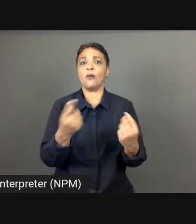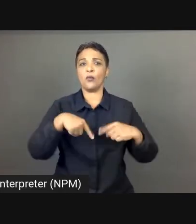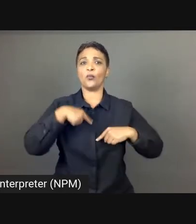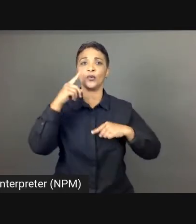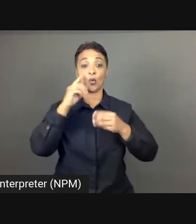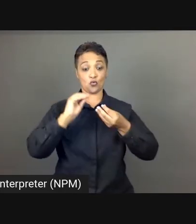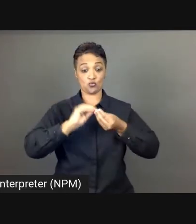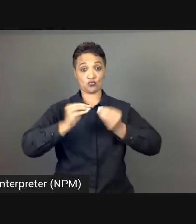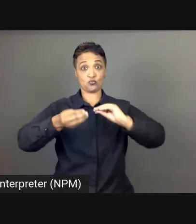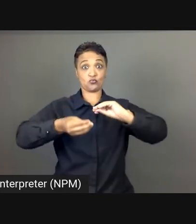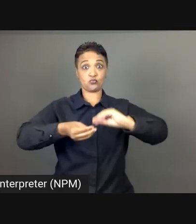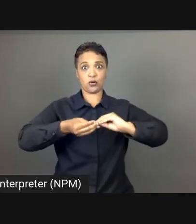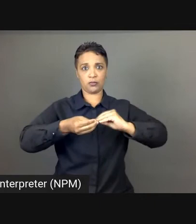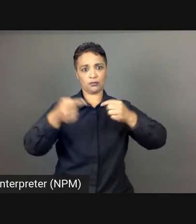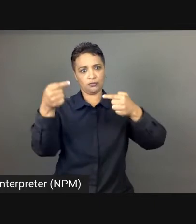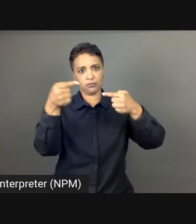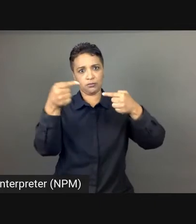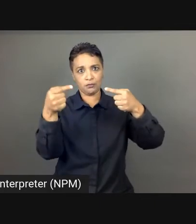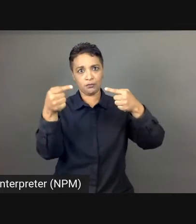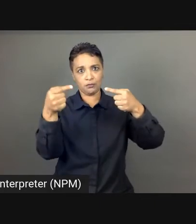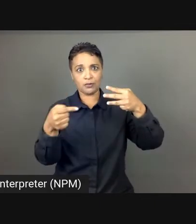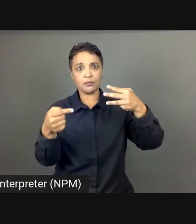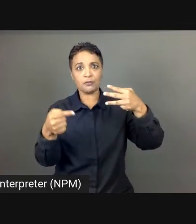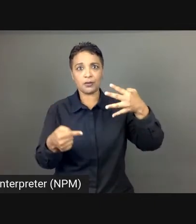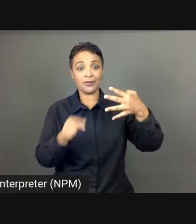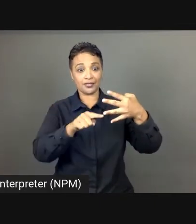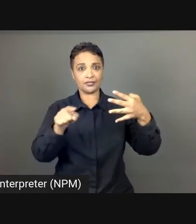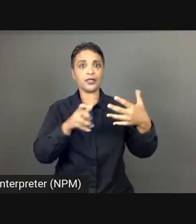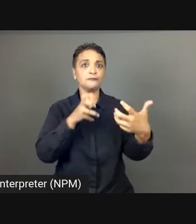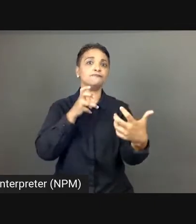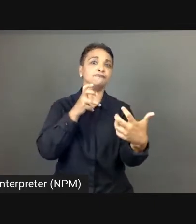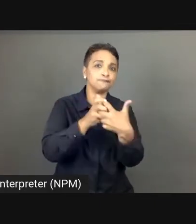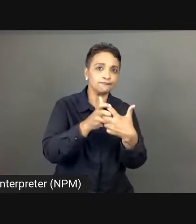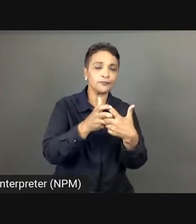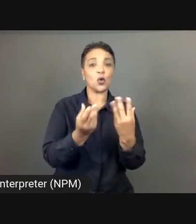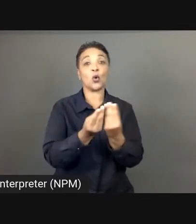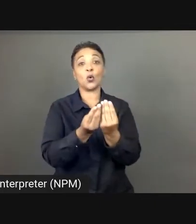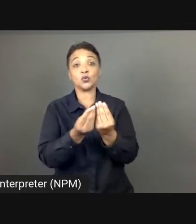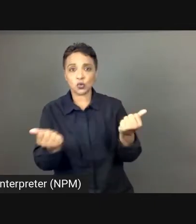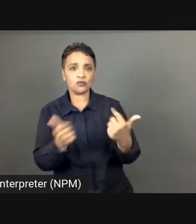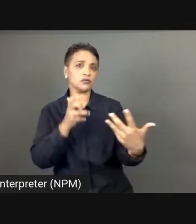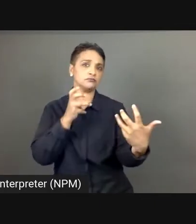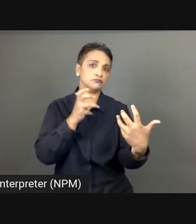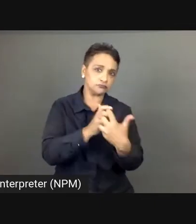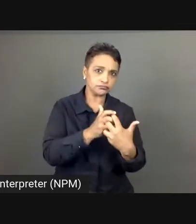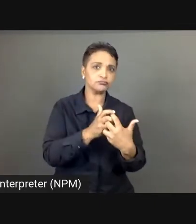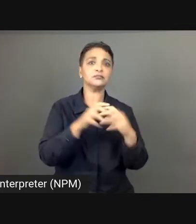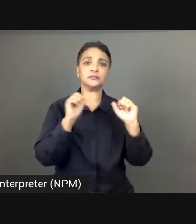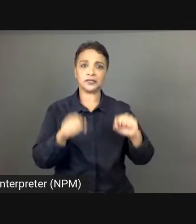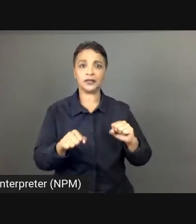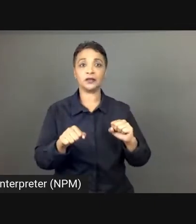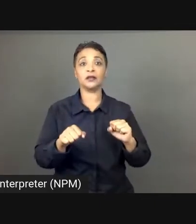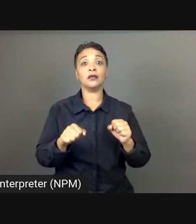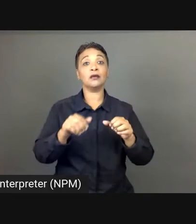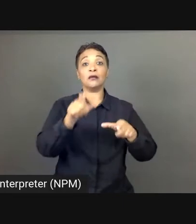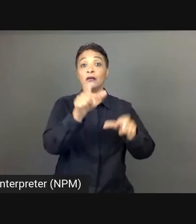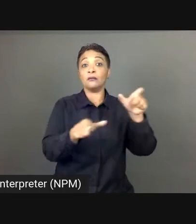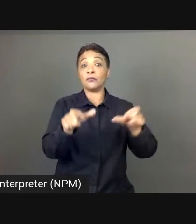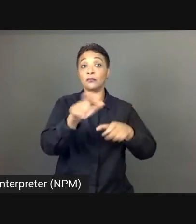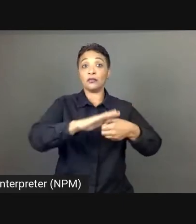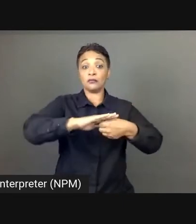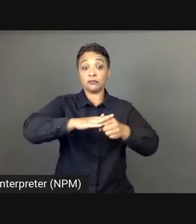that are identified are the most relevant, that the solutions are the most appropriate, and that there is the buy-in of those